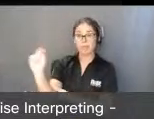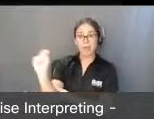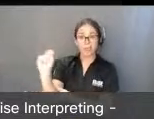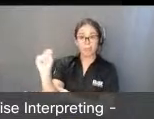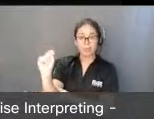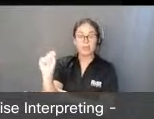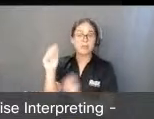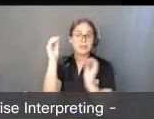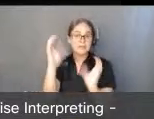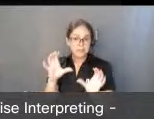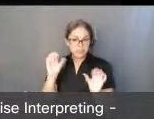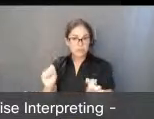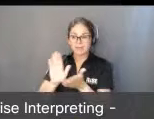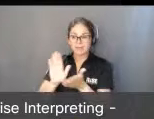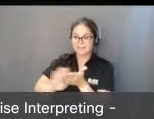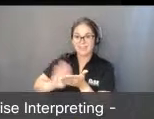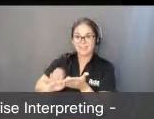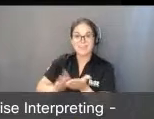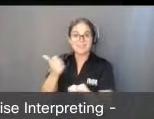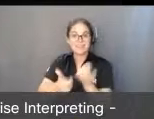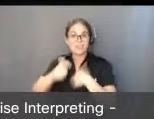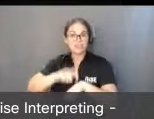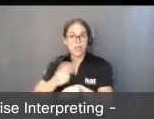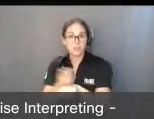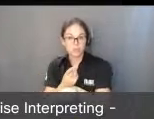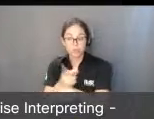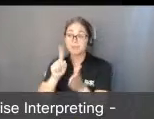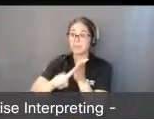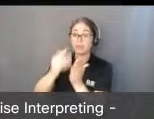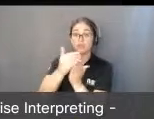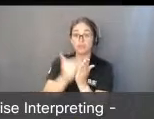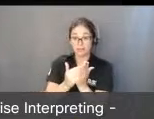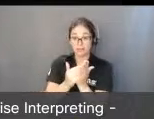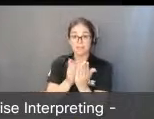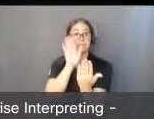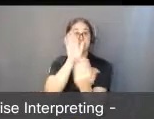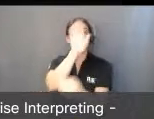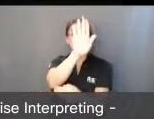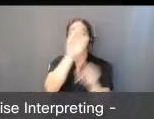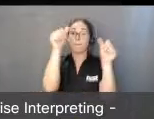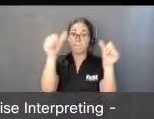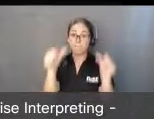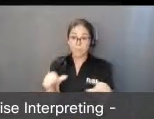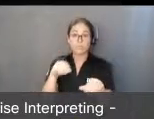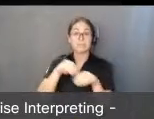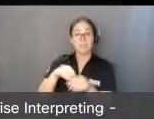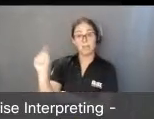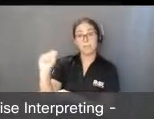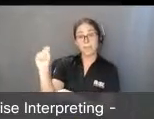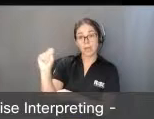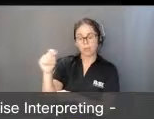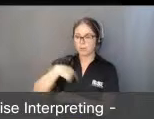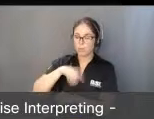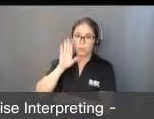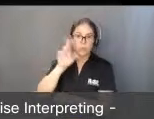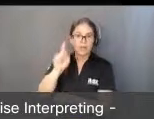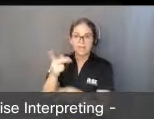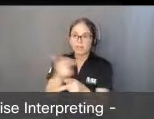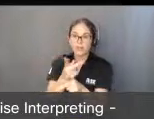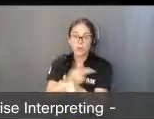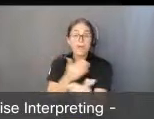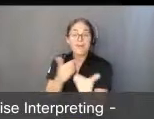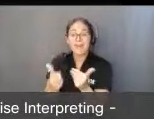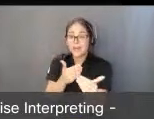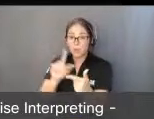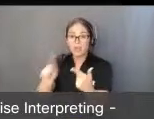teachers sanitize it after use, make a checklist, laminate it, and post it in the bathroom? Won't we have to figure out this if we go to a hybrid